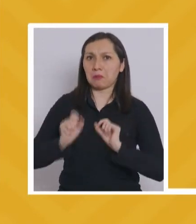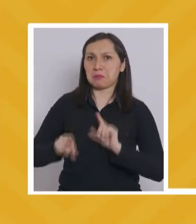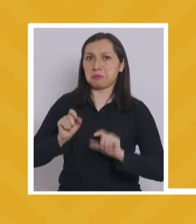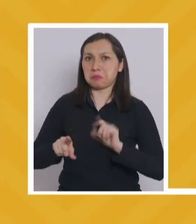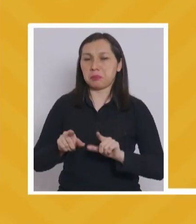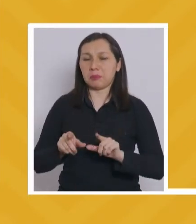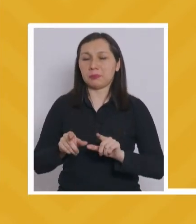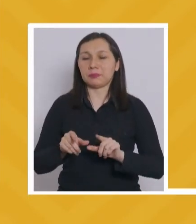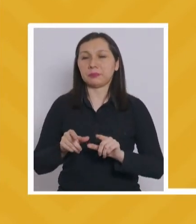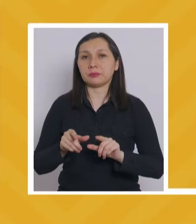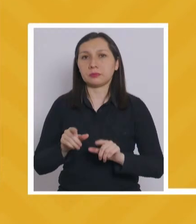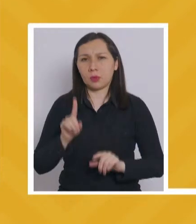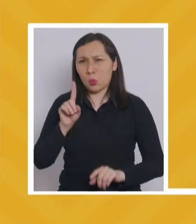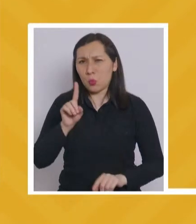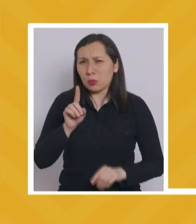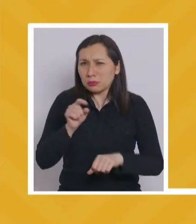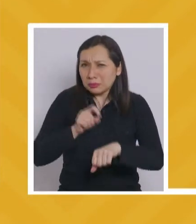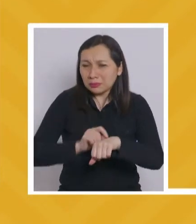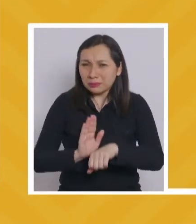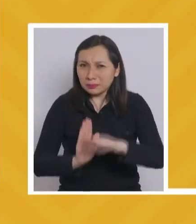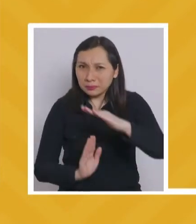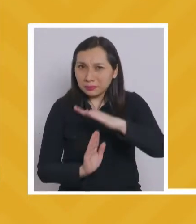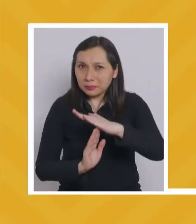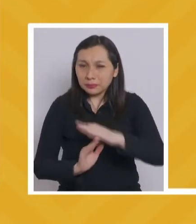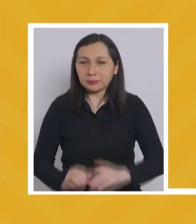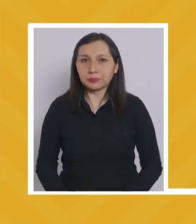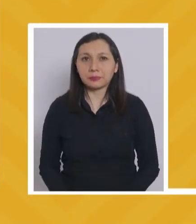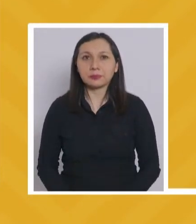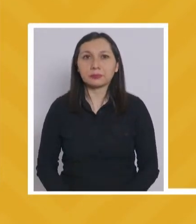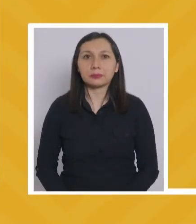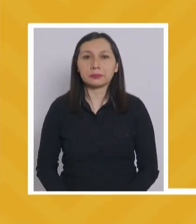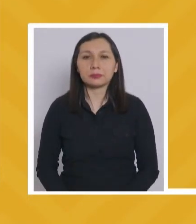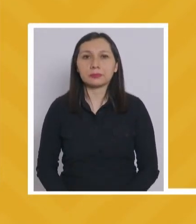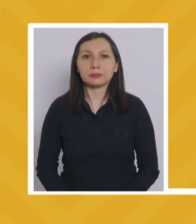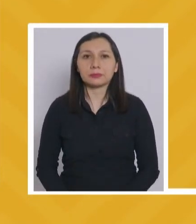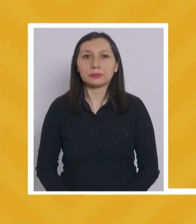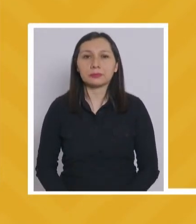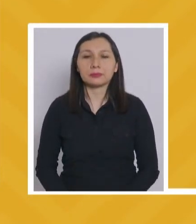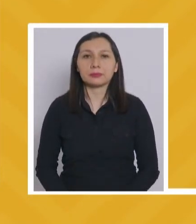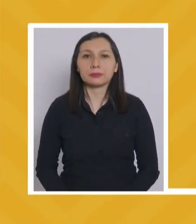effective. Give me 1 second.